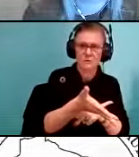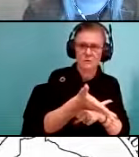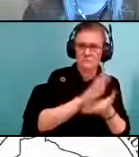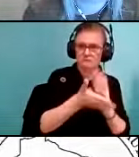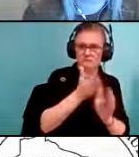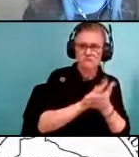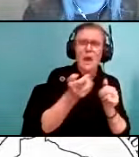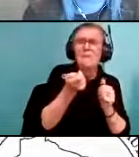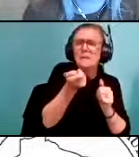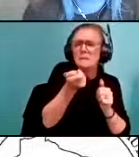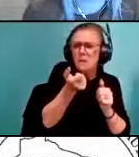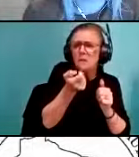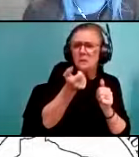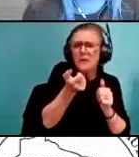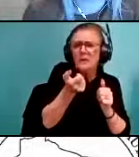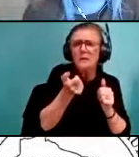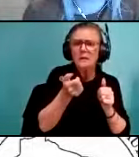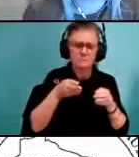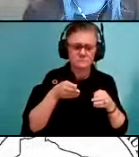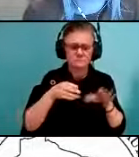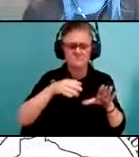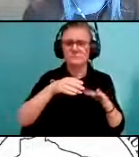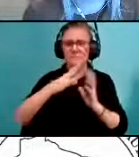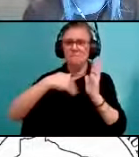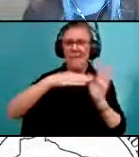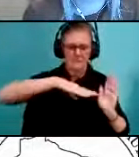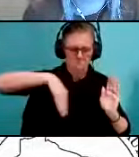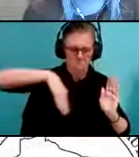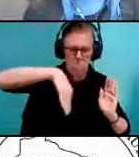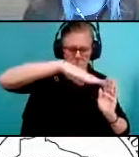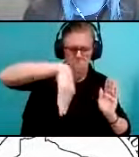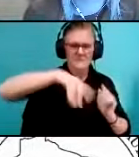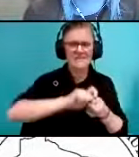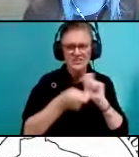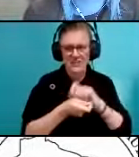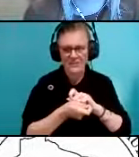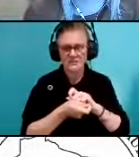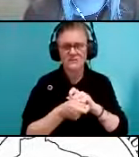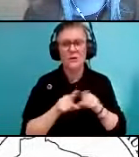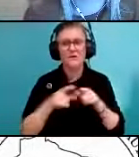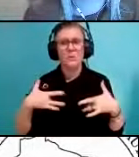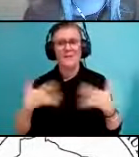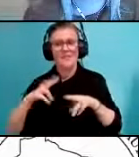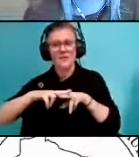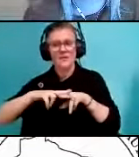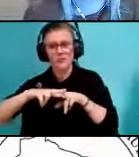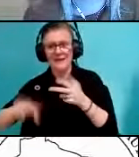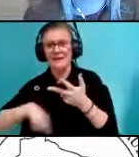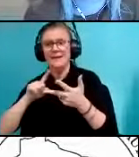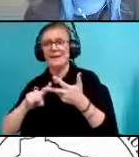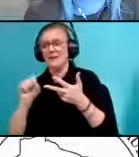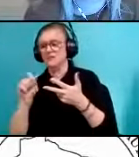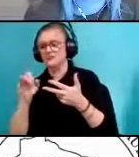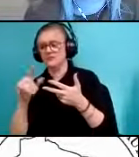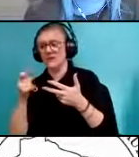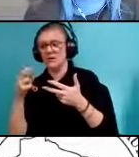little bit of a striping change. And with light rail and rapid streetcar, we have those